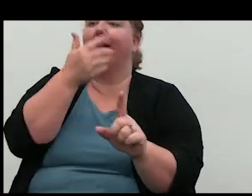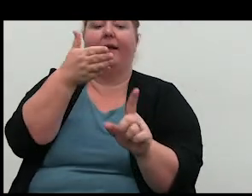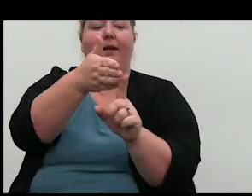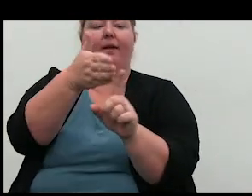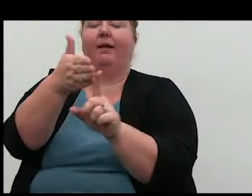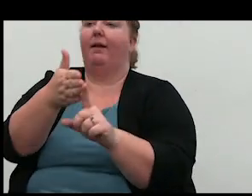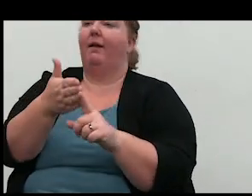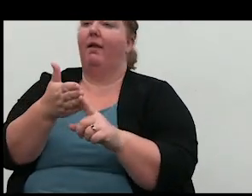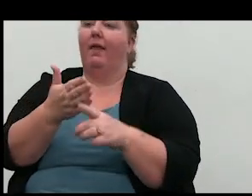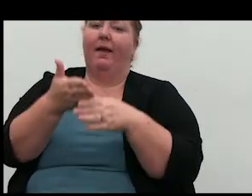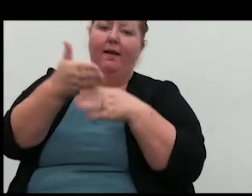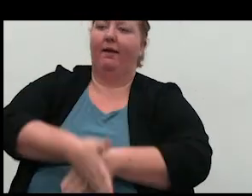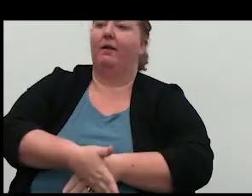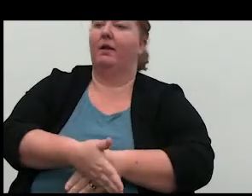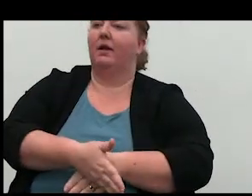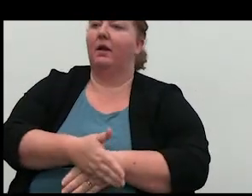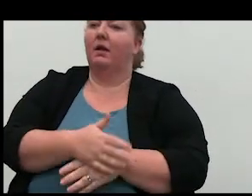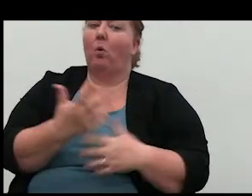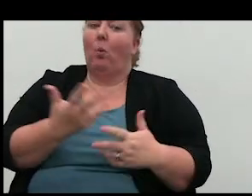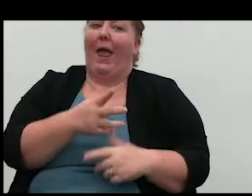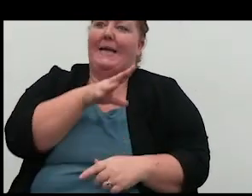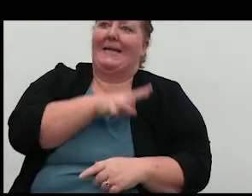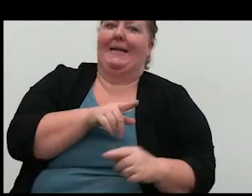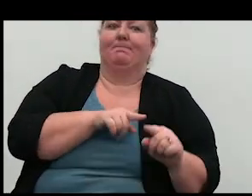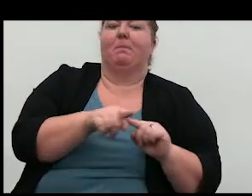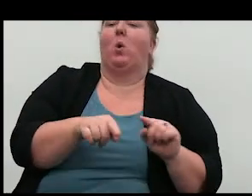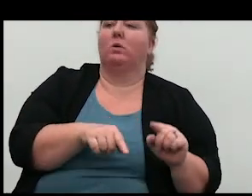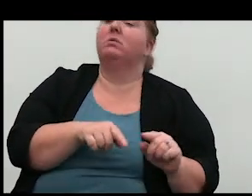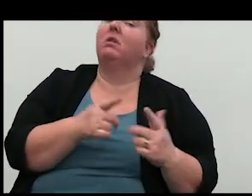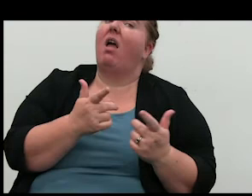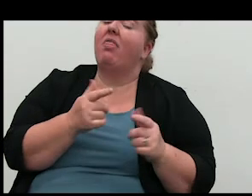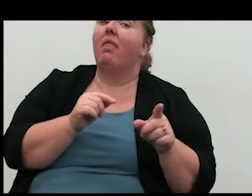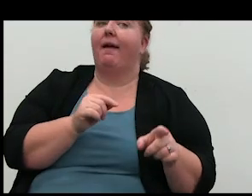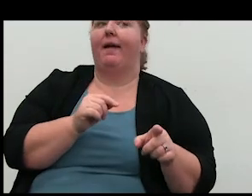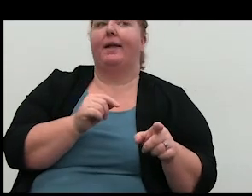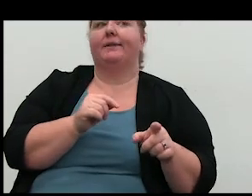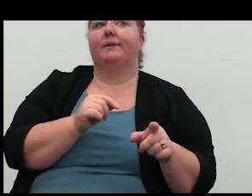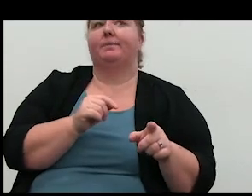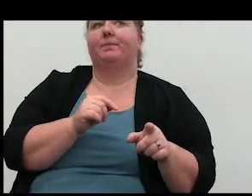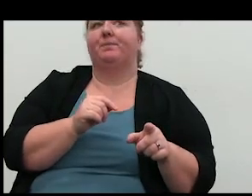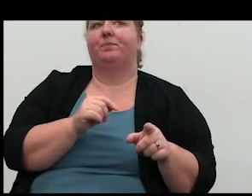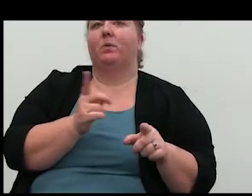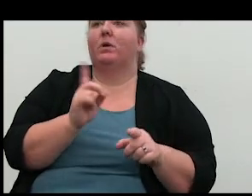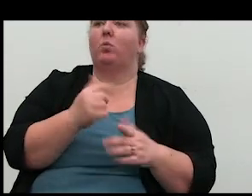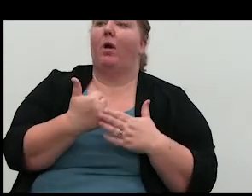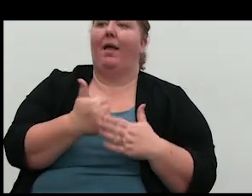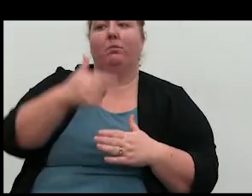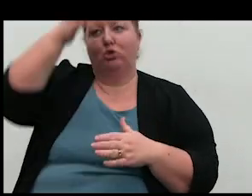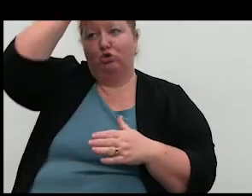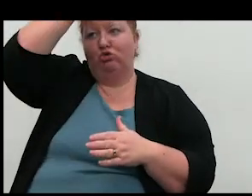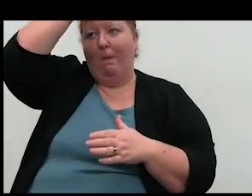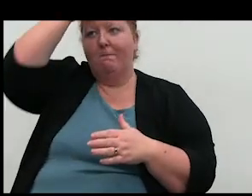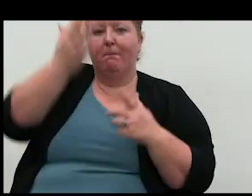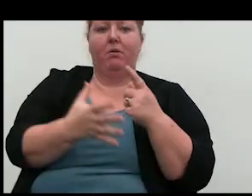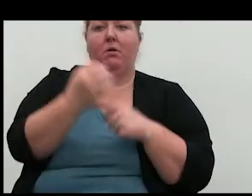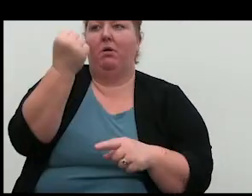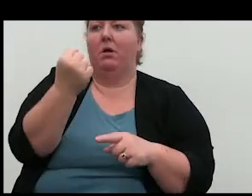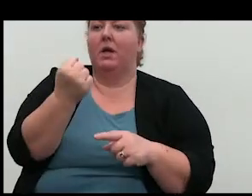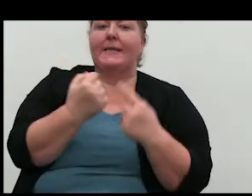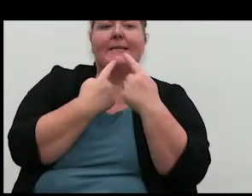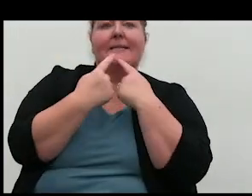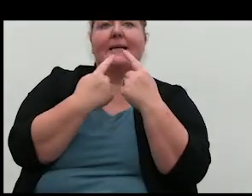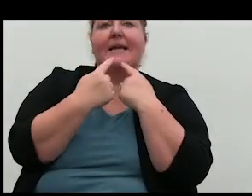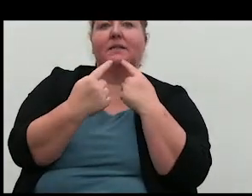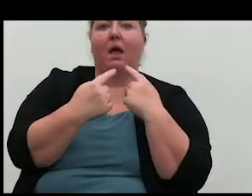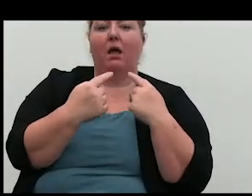their efforts where they're most needed. And I think arguably that was what did help Trump win, that he had data on